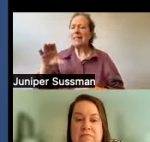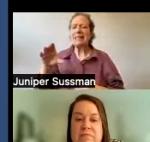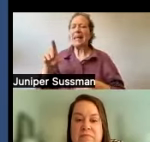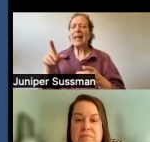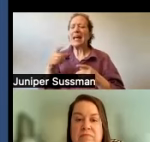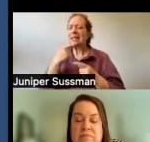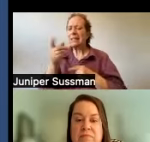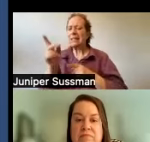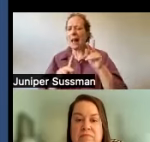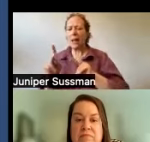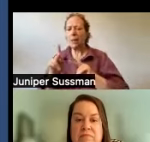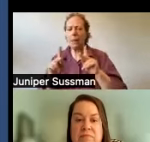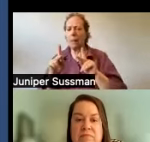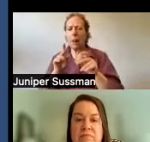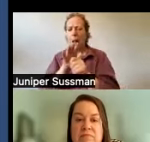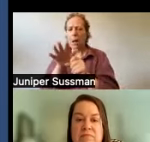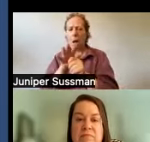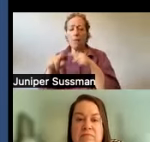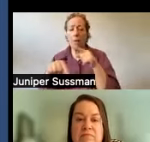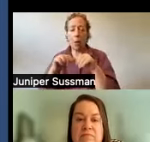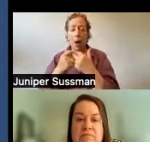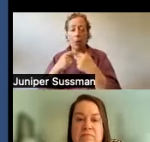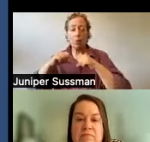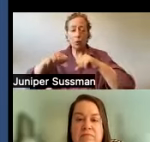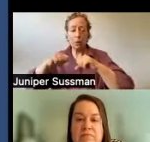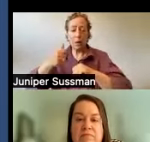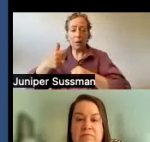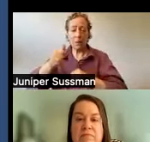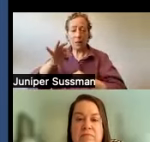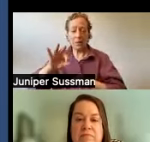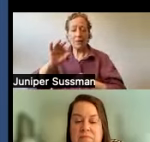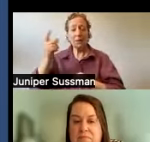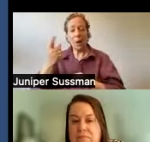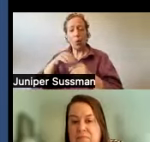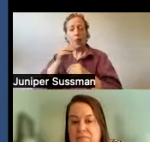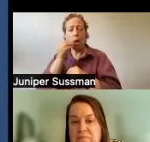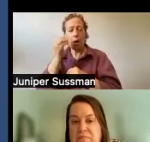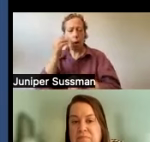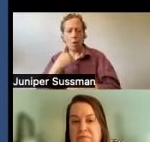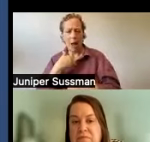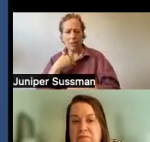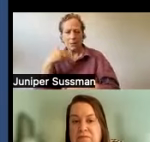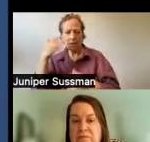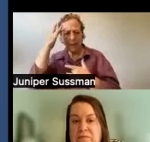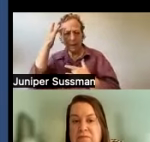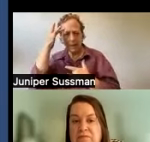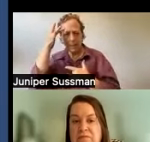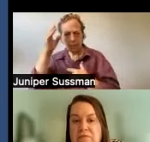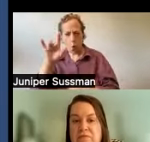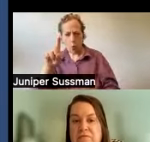mitigate transmission. So it's the best we have, I think, and thank goodness we do at least have a CDC to come up